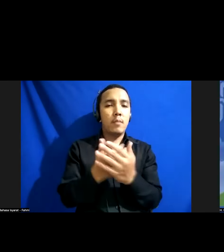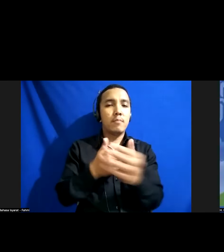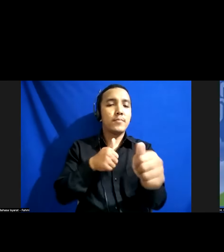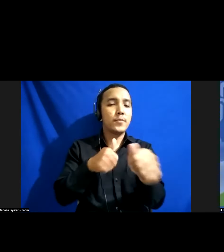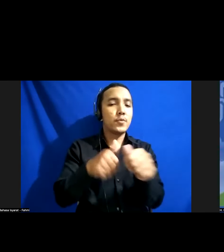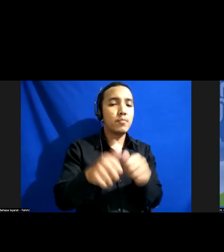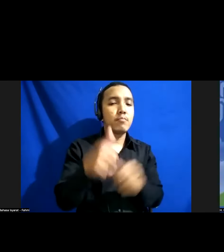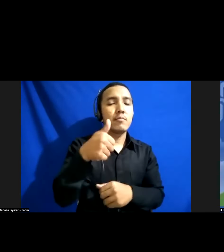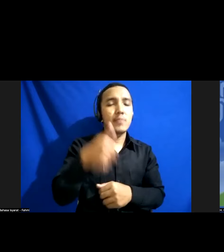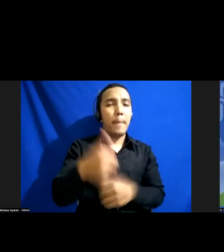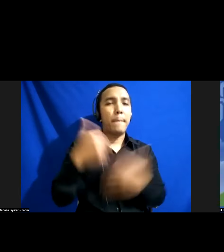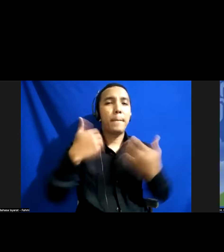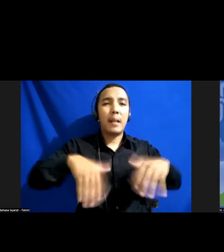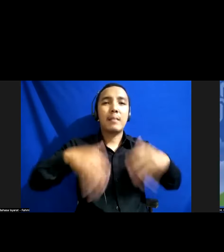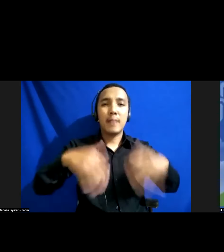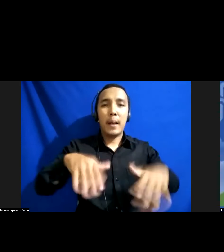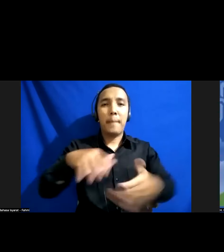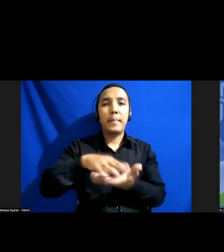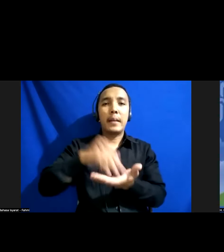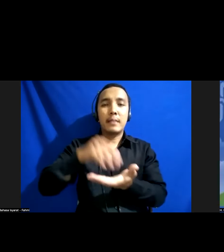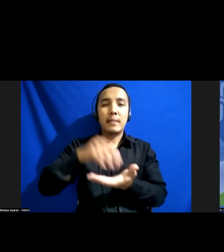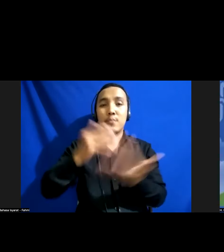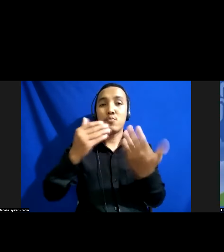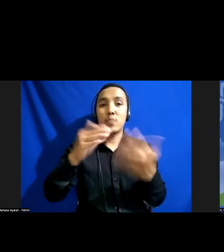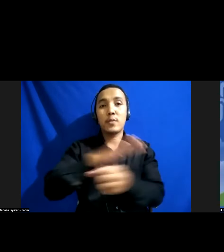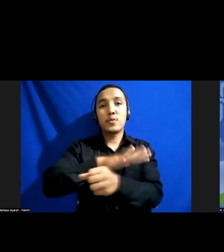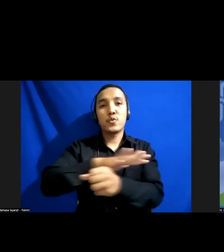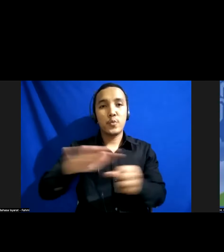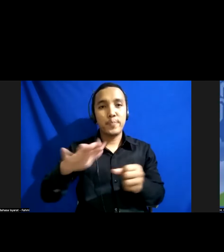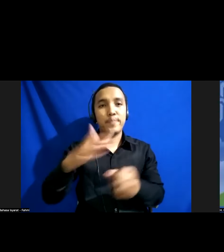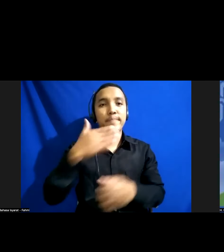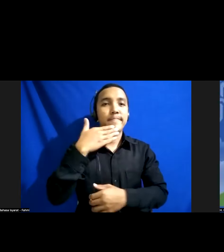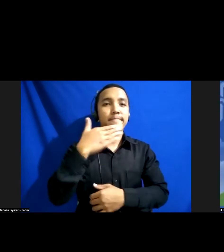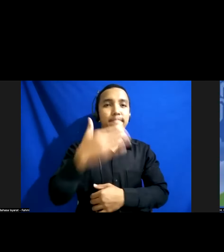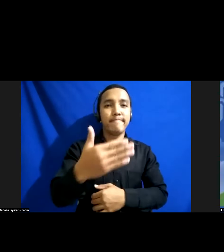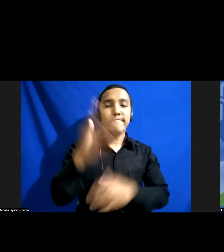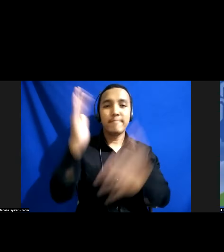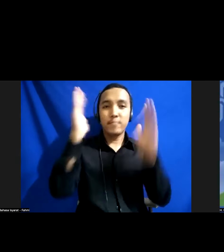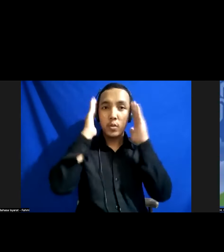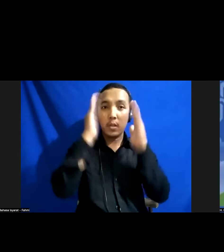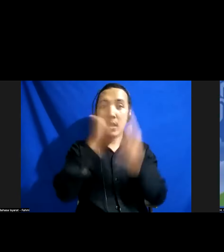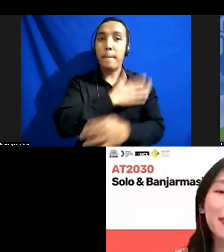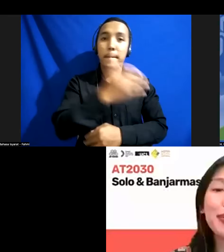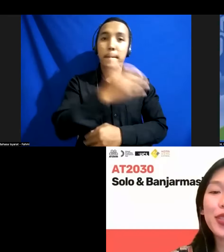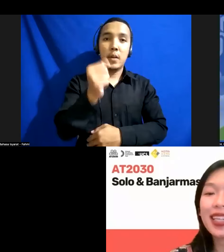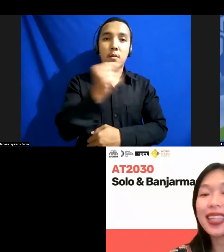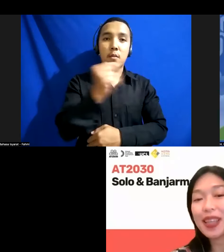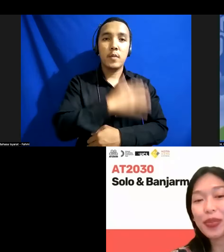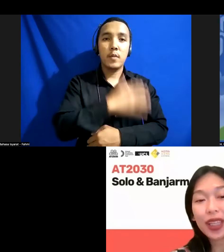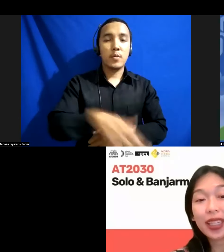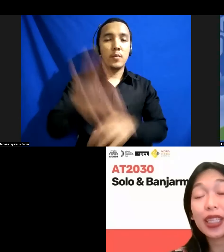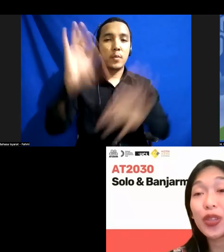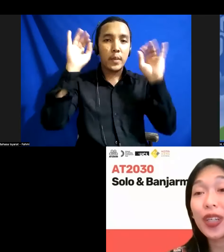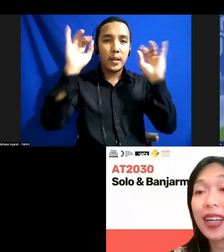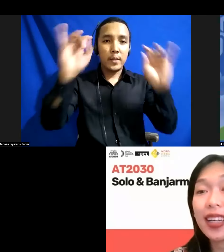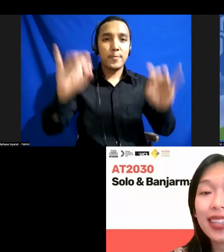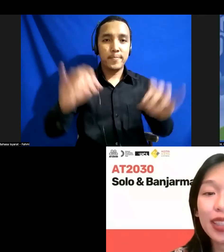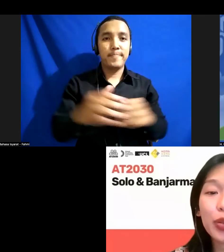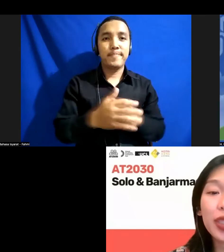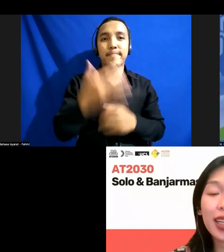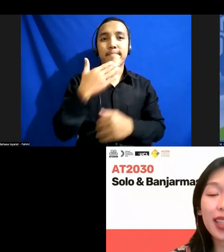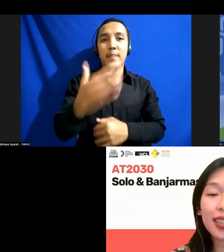can continue to have more learnings. That's it from me. Thank you very much, and may peace be upon you all. Good afternoon. Thank you very much, Mr.